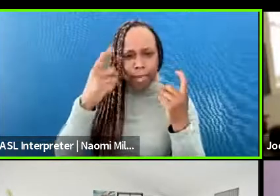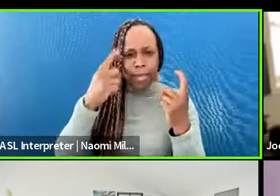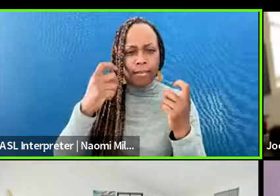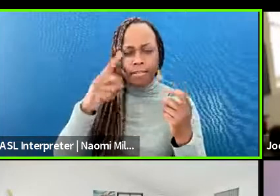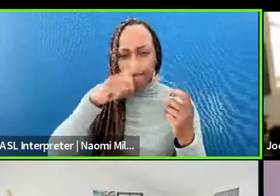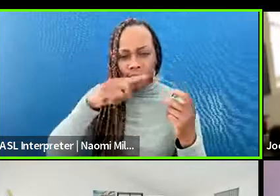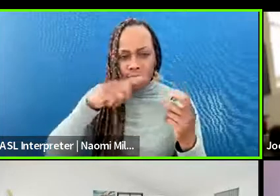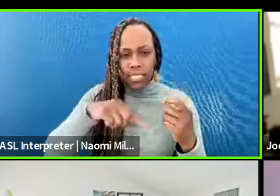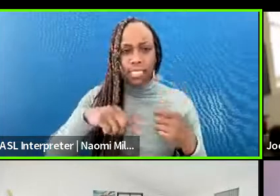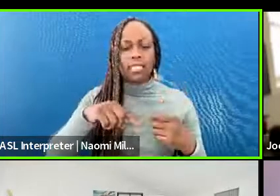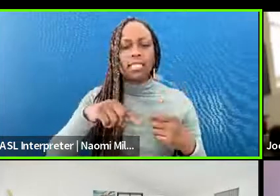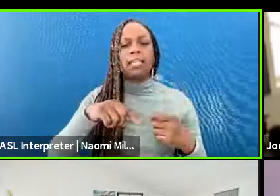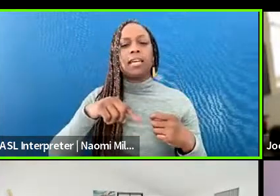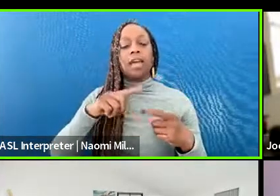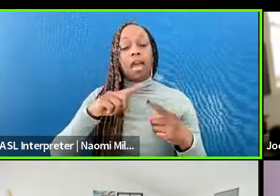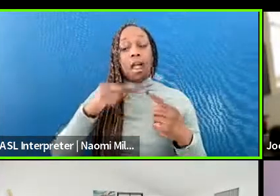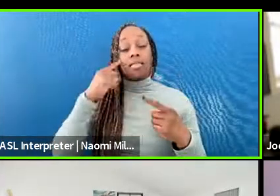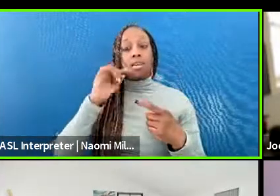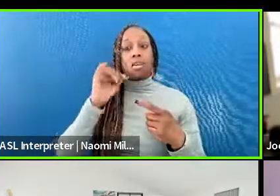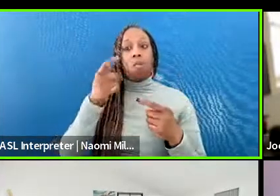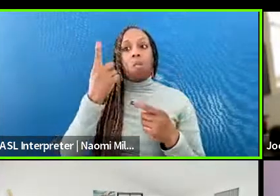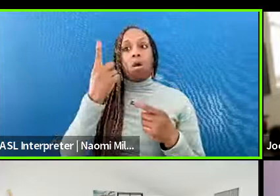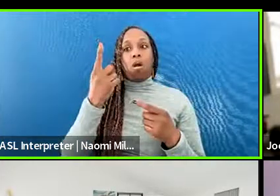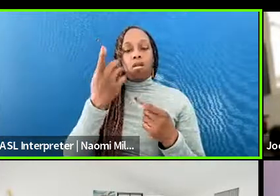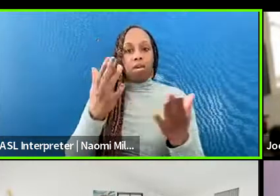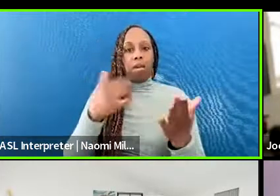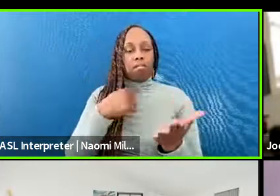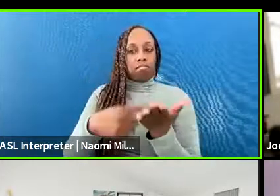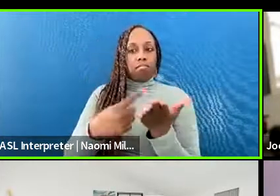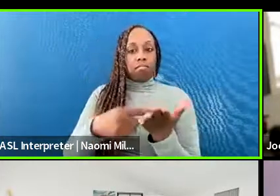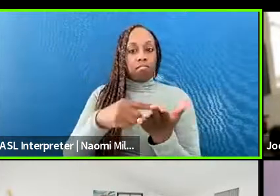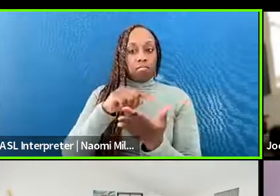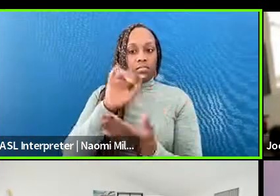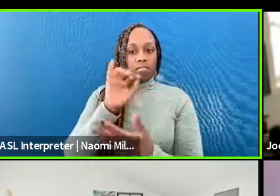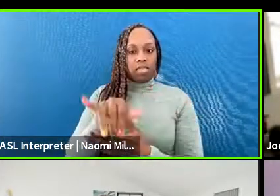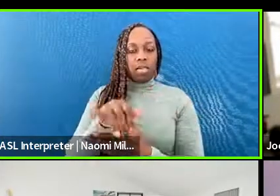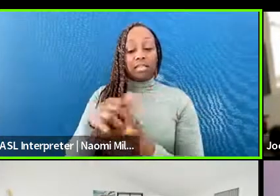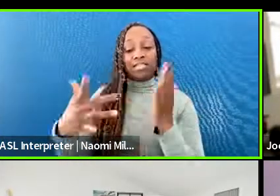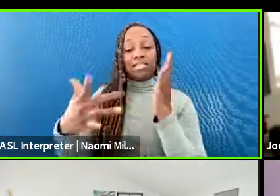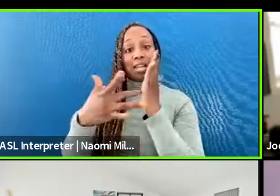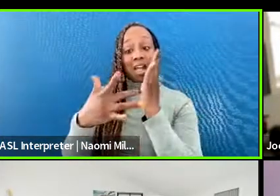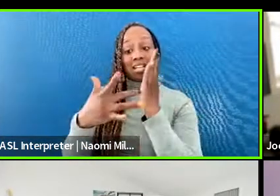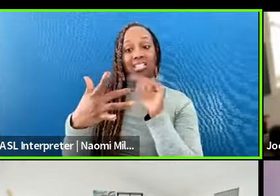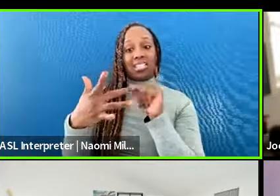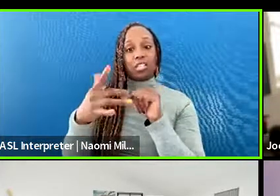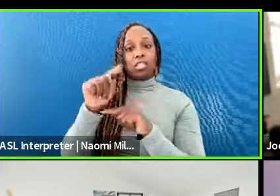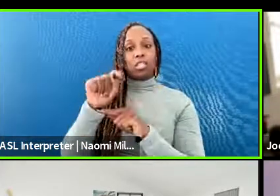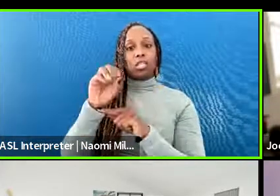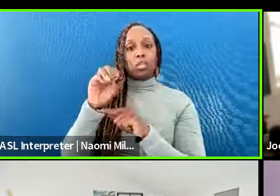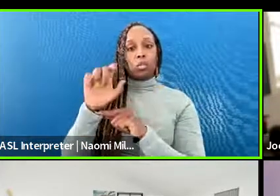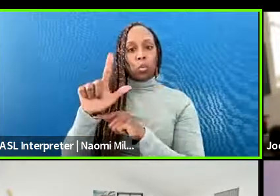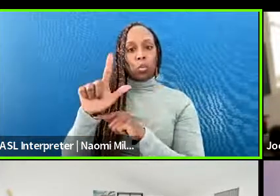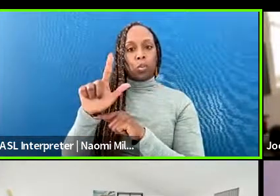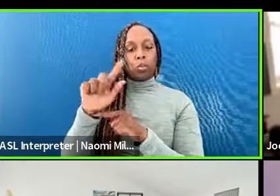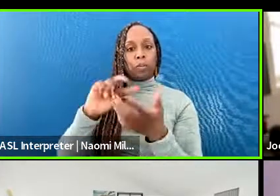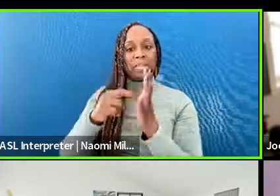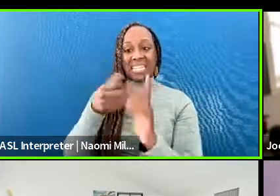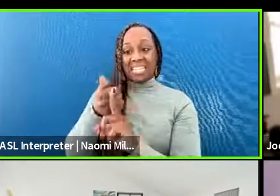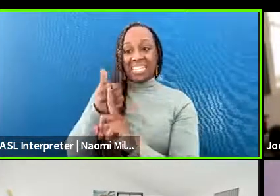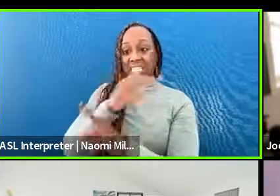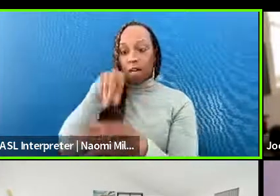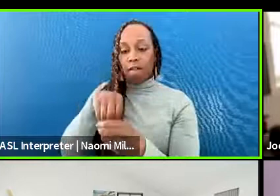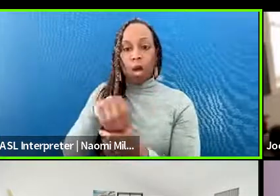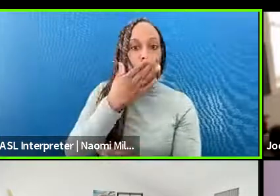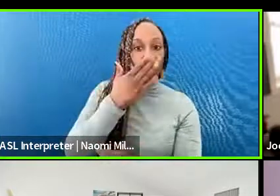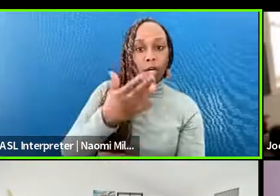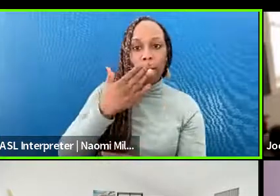big thing that I talk about in speculative fiction is that technology is a tool, right? So it's not inherently good or bad. And the